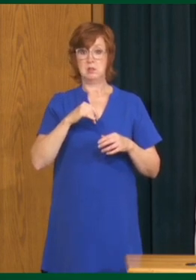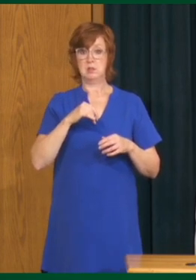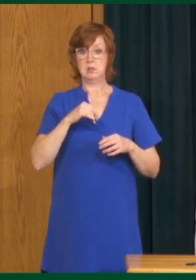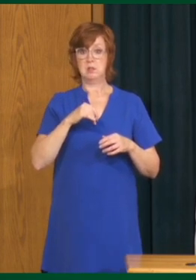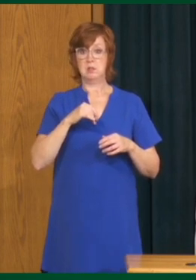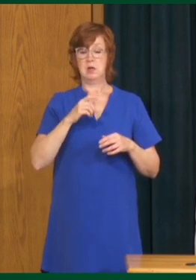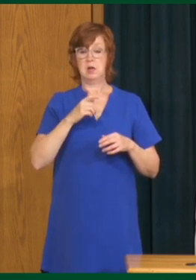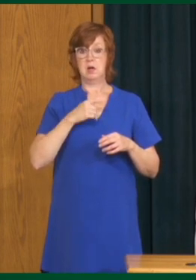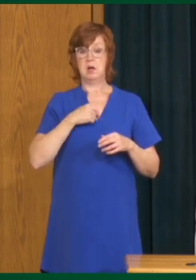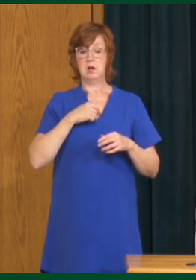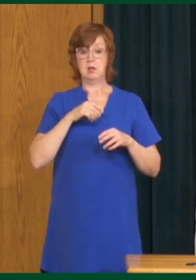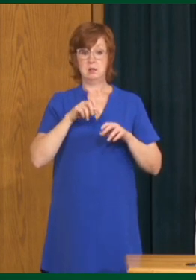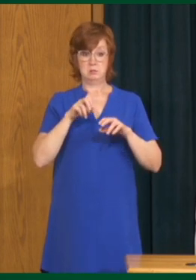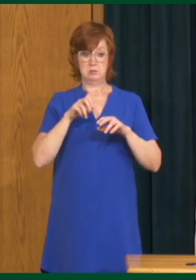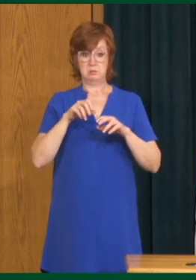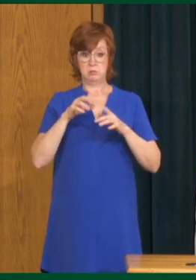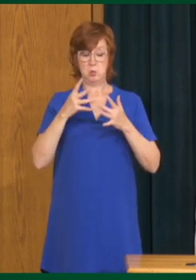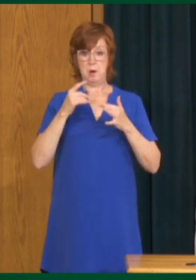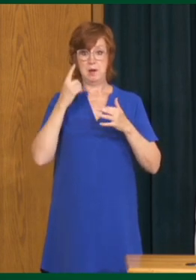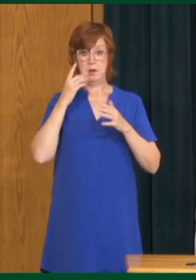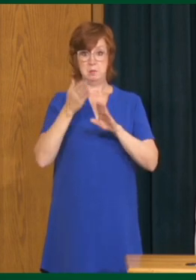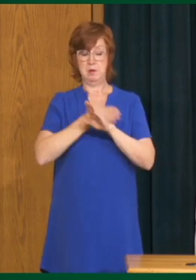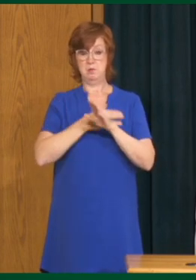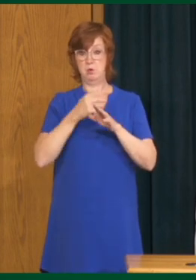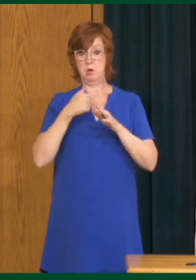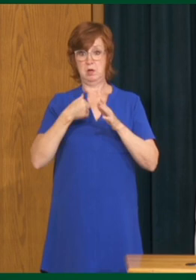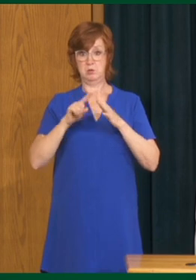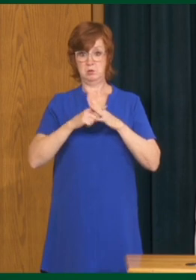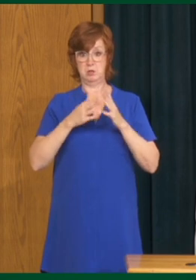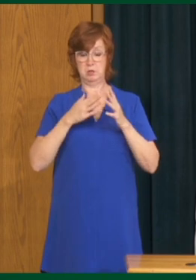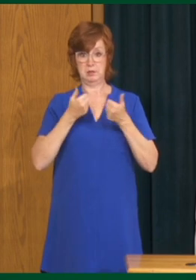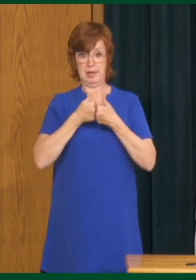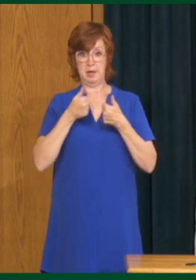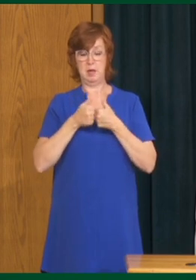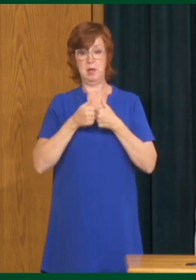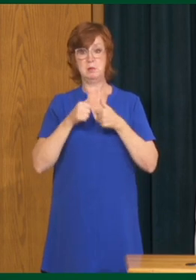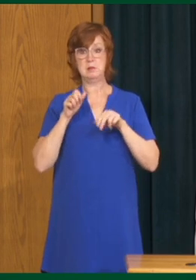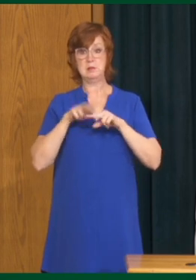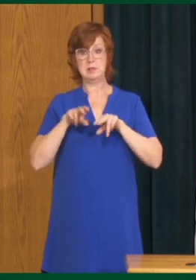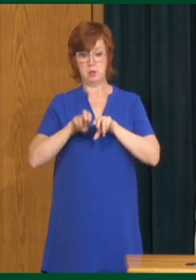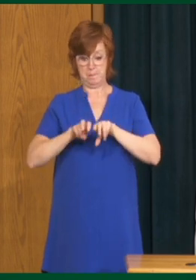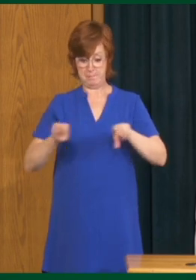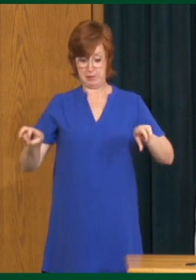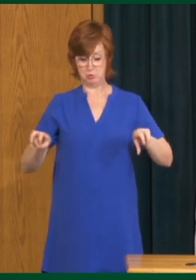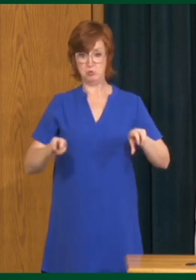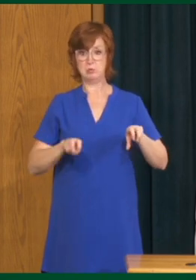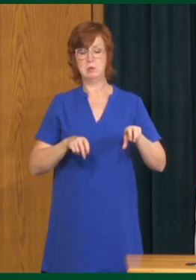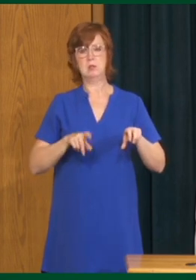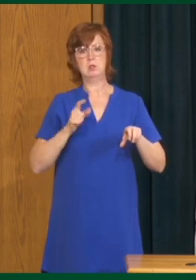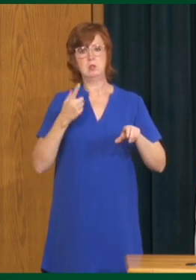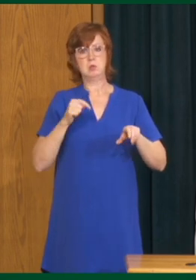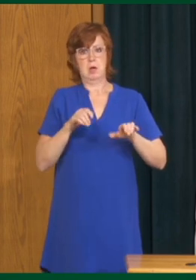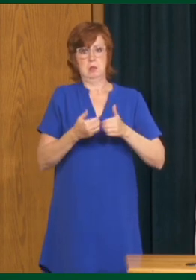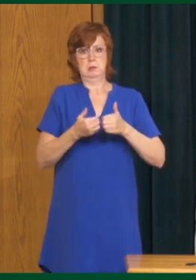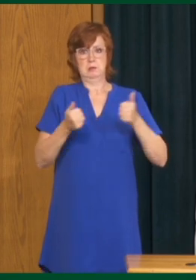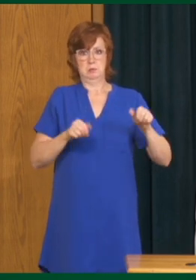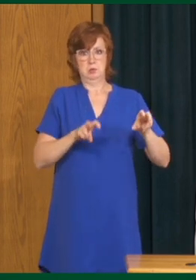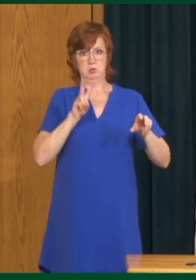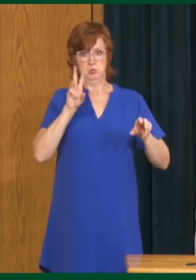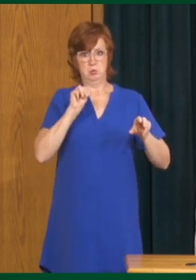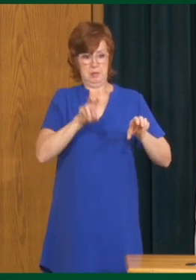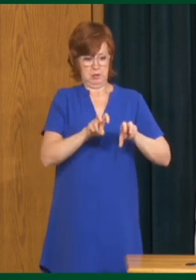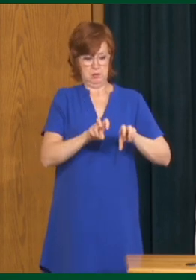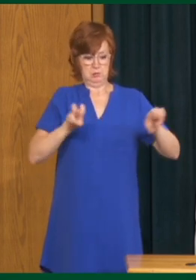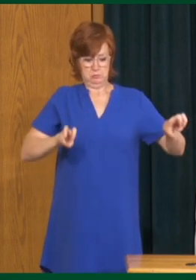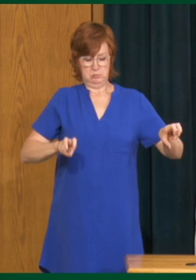you're meeting other teams or colleagues before and after an event, you have to maintain that 2 meter